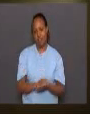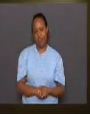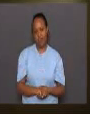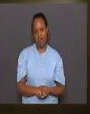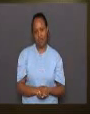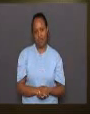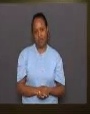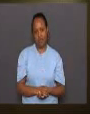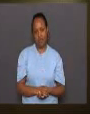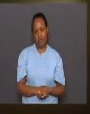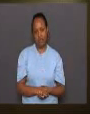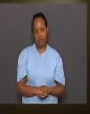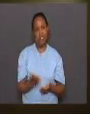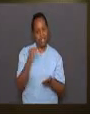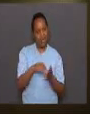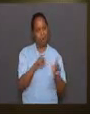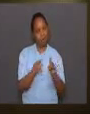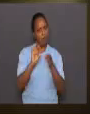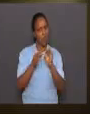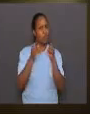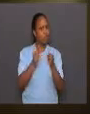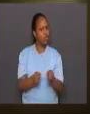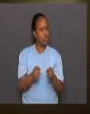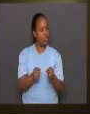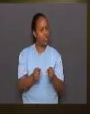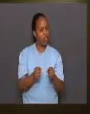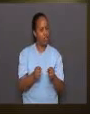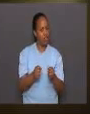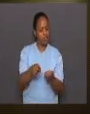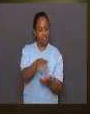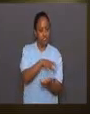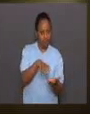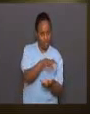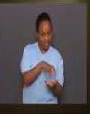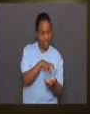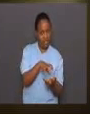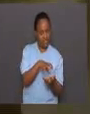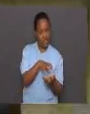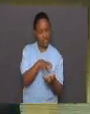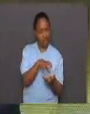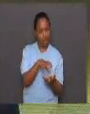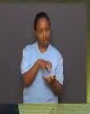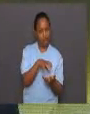the absence or non-recognition of authority.